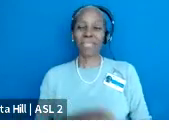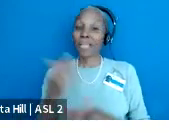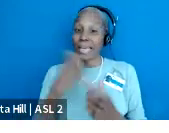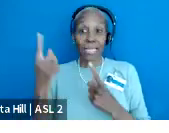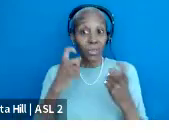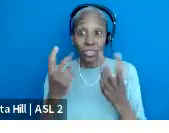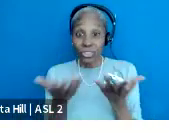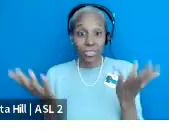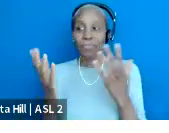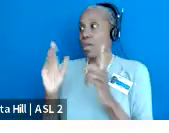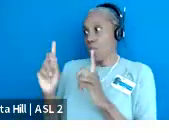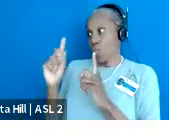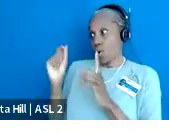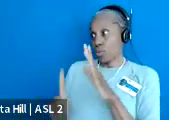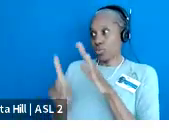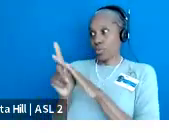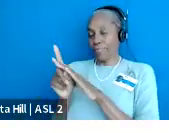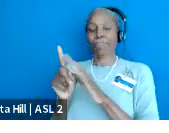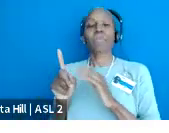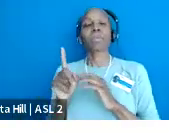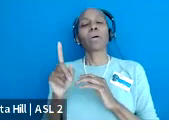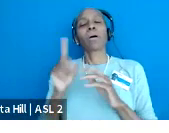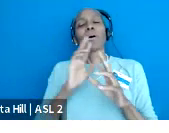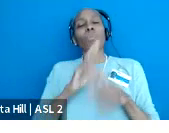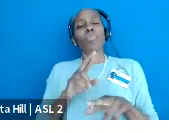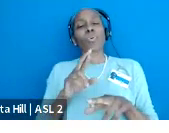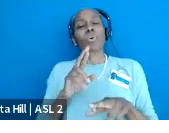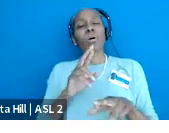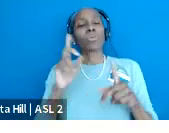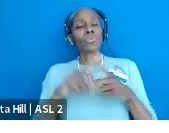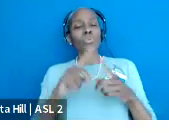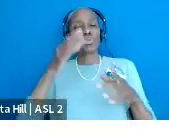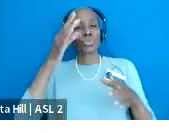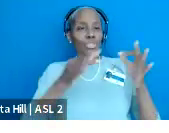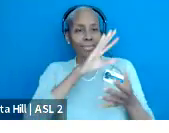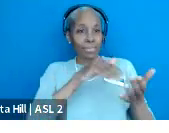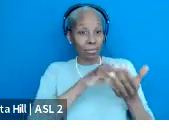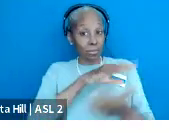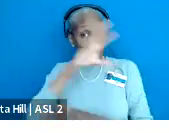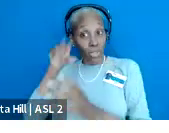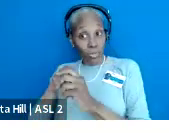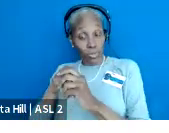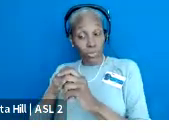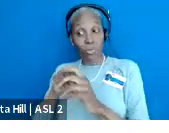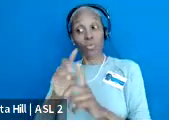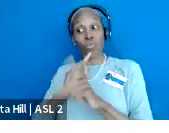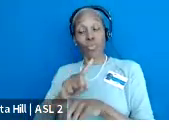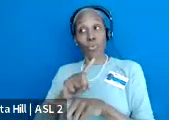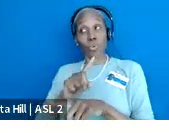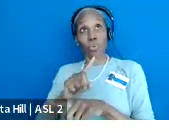any questions. I have one question. In the reports that were made to the Justice Center, do those include reports